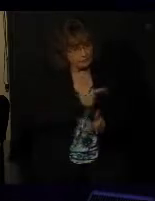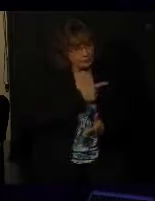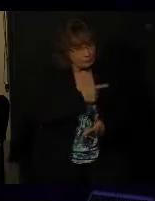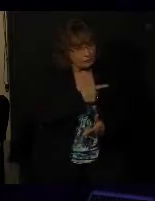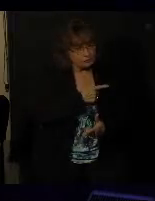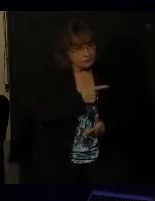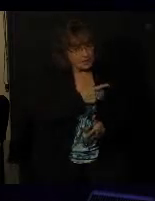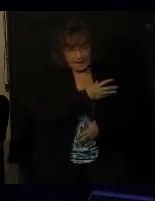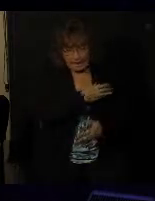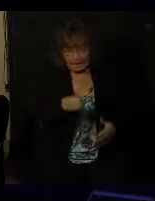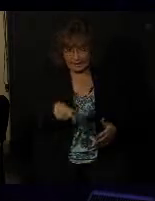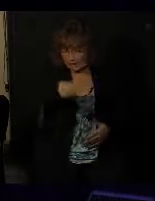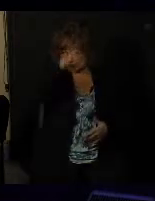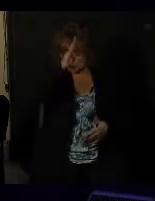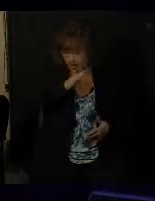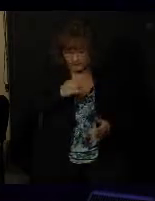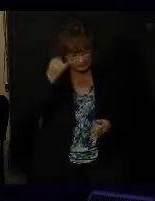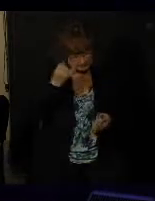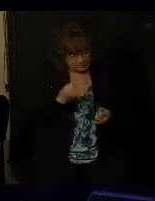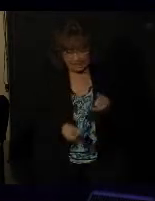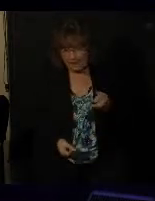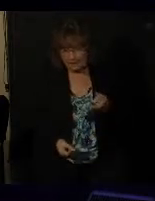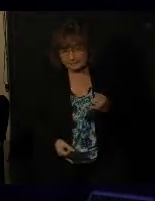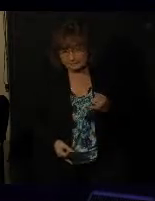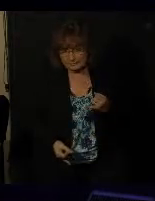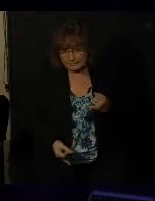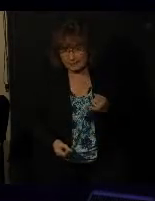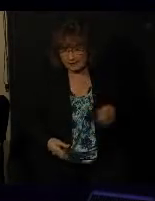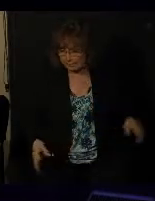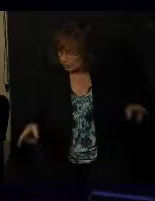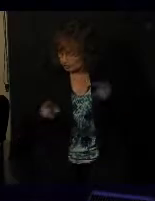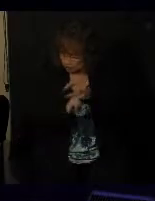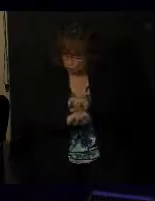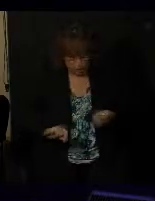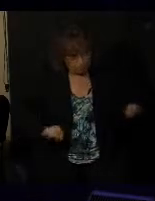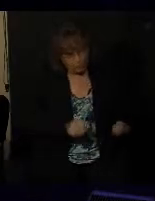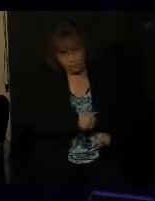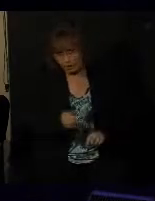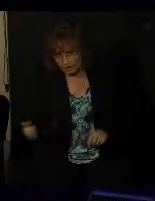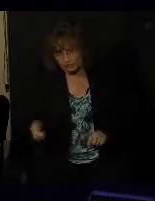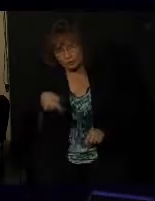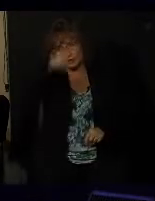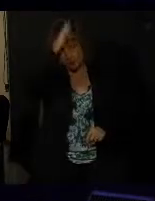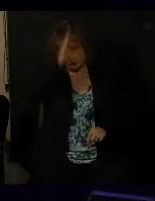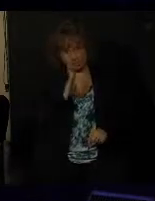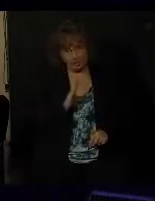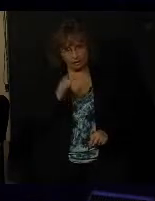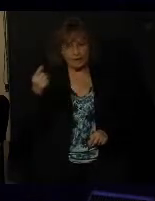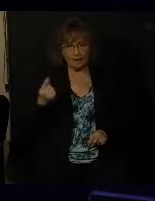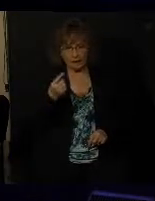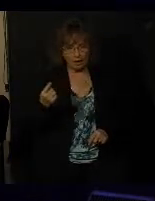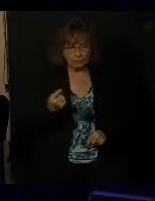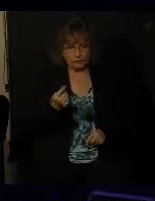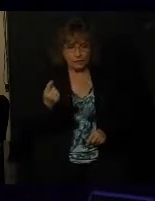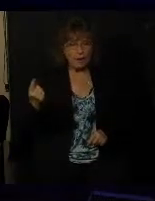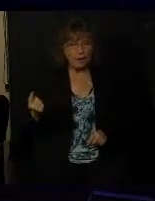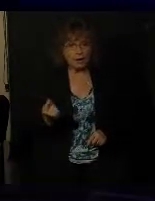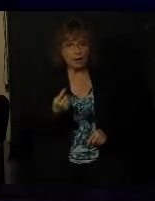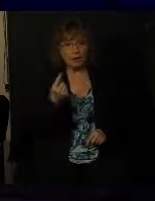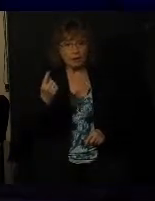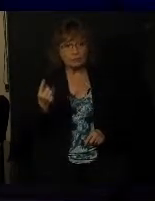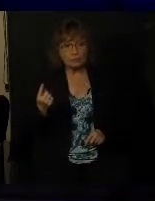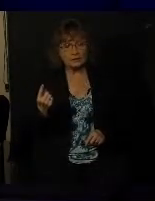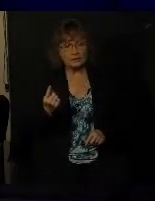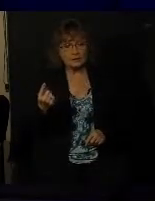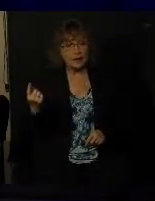last, and beside me there is no God." Verse 7, "I shall call,